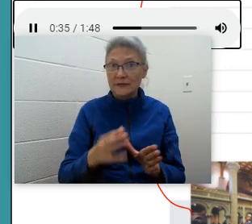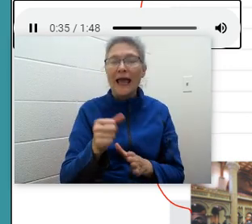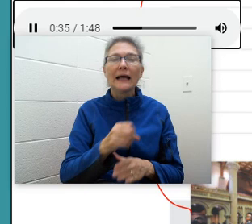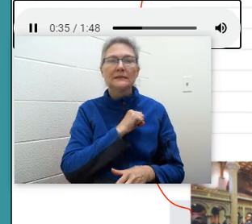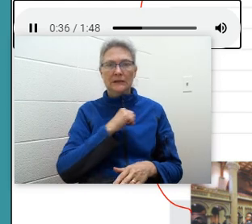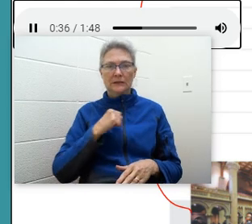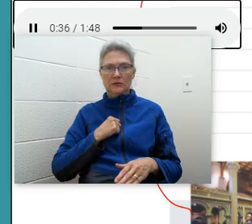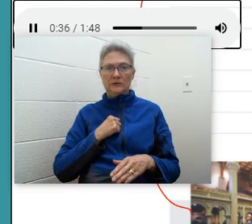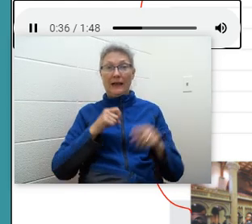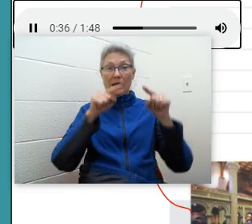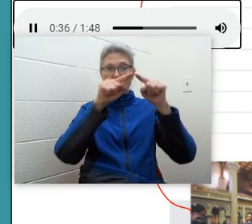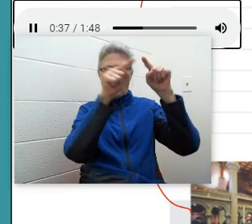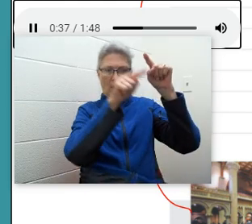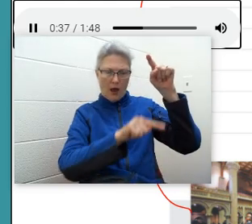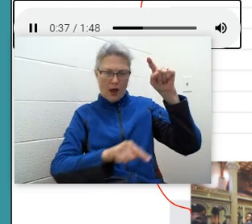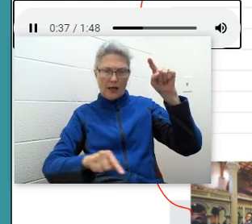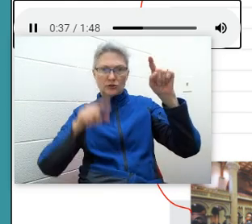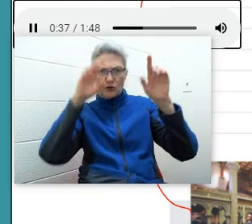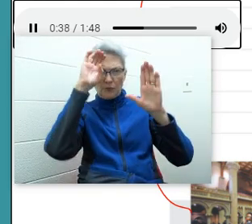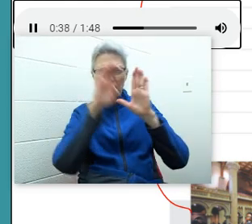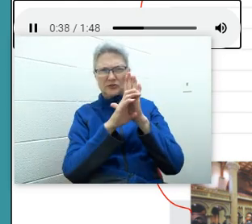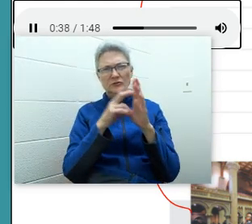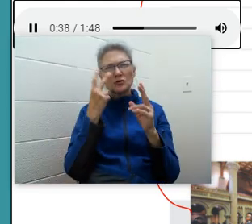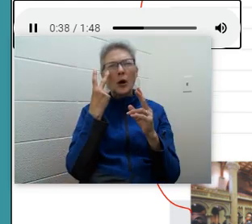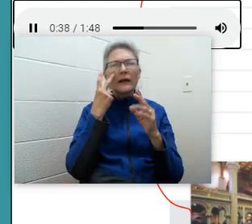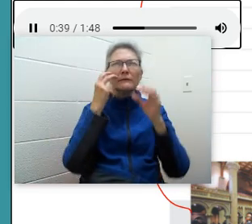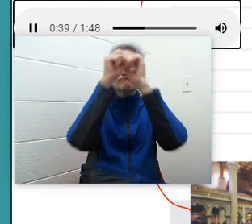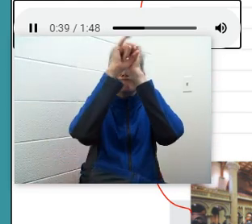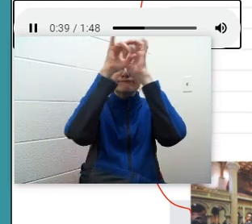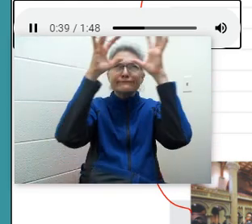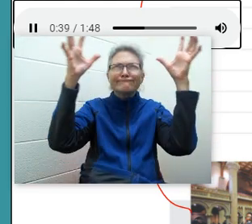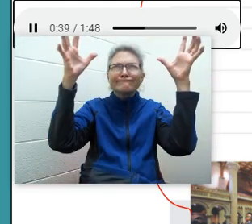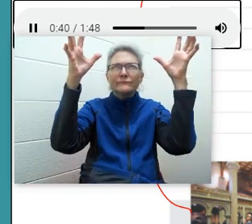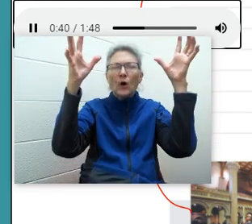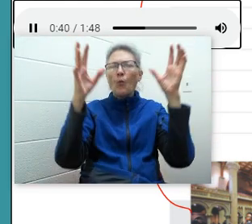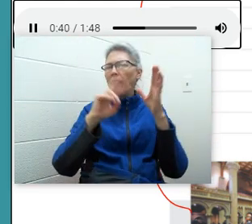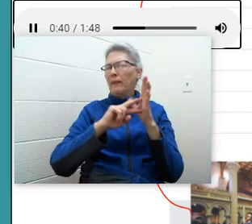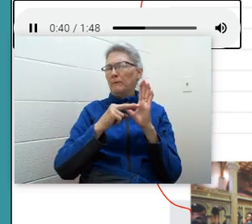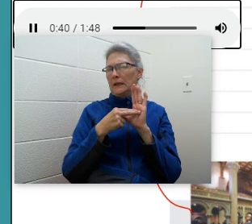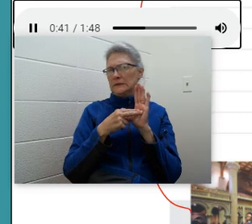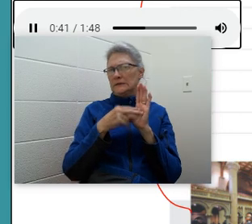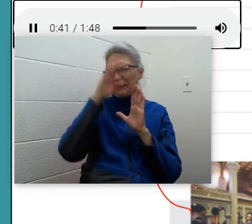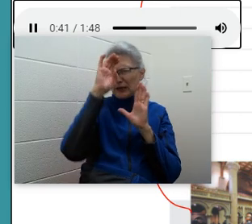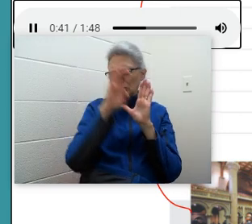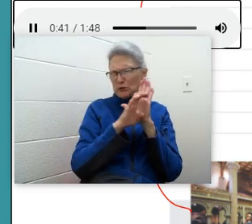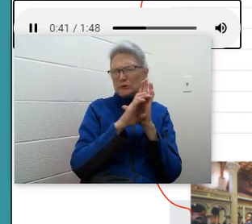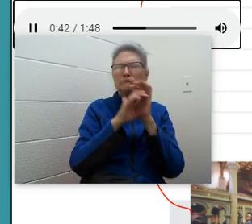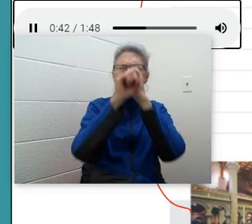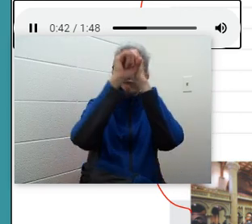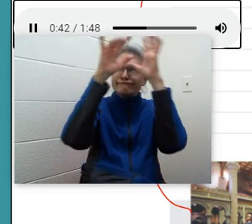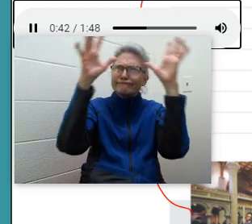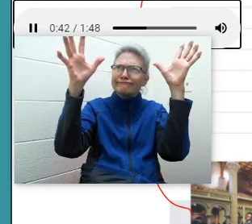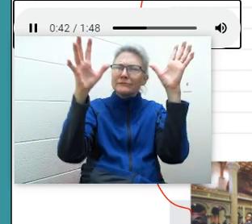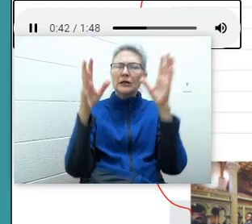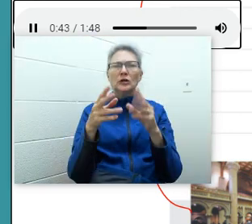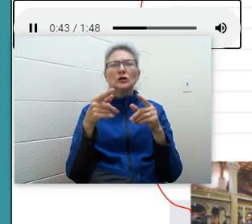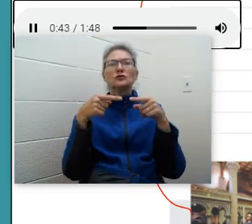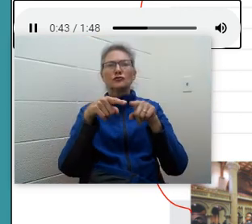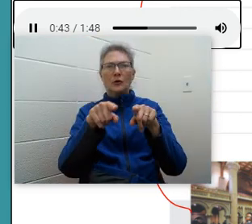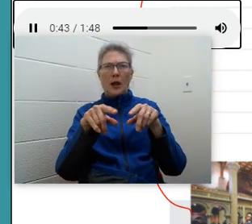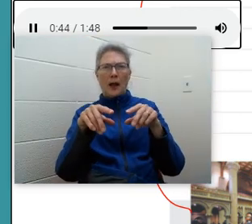picture down below so I can kind of get a visual of what they do during meetings. It looks like there's a whole bunch of